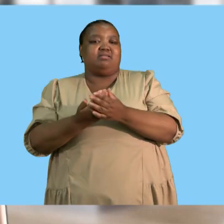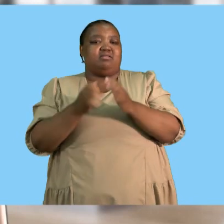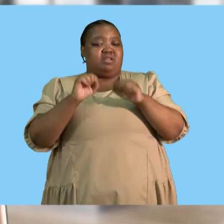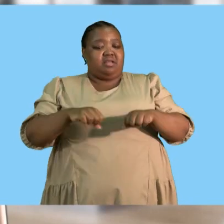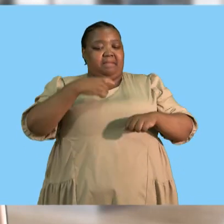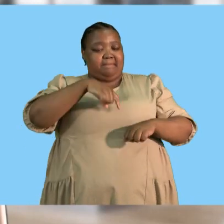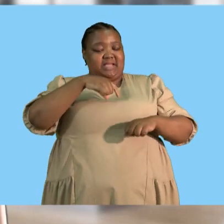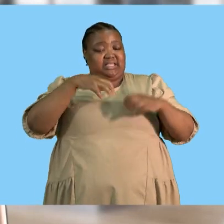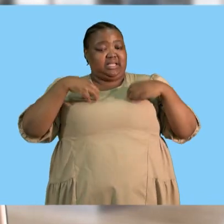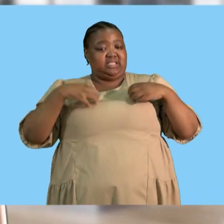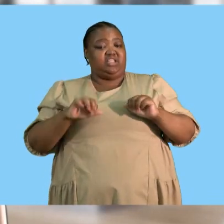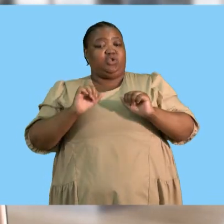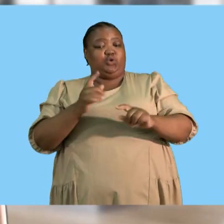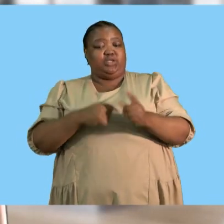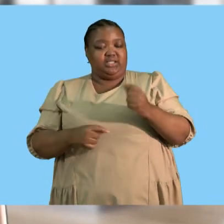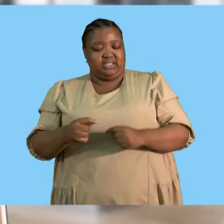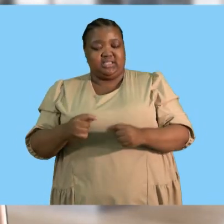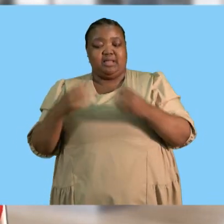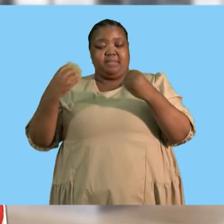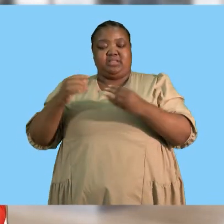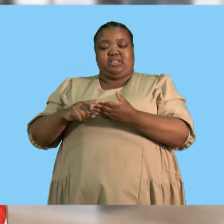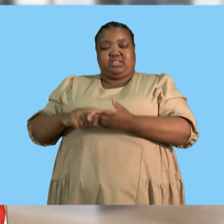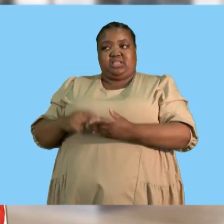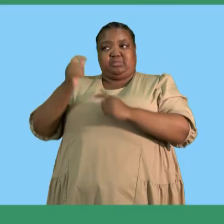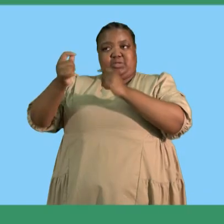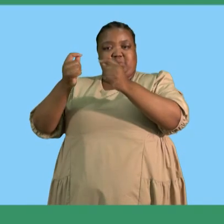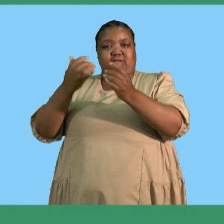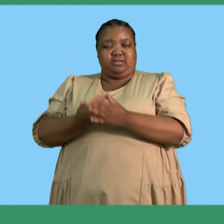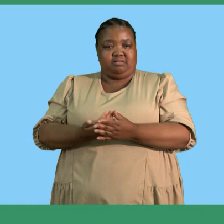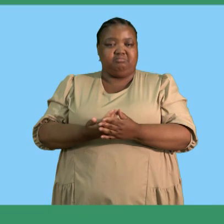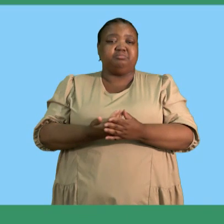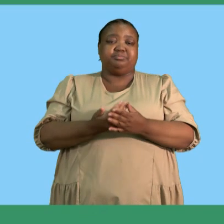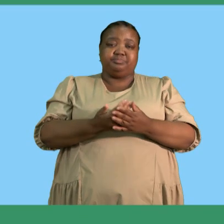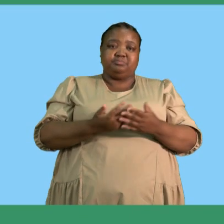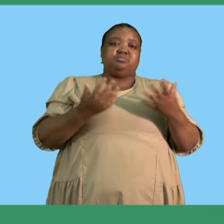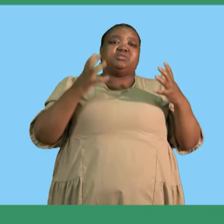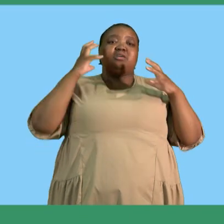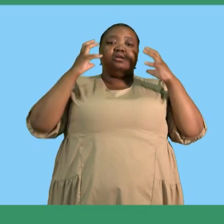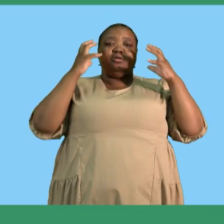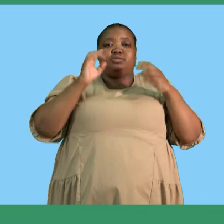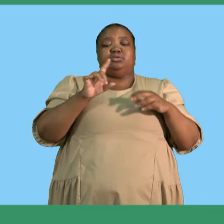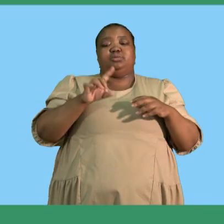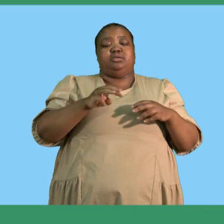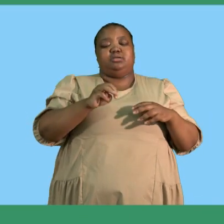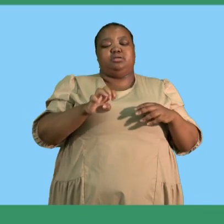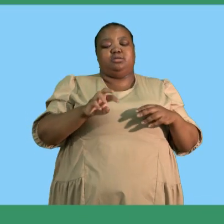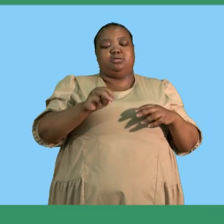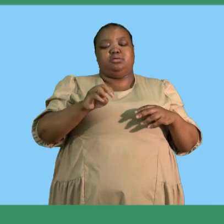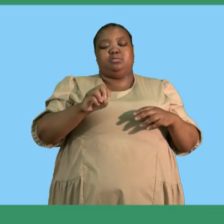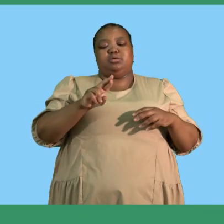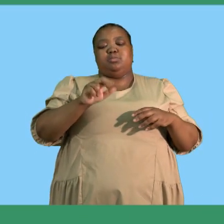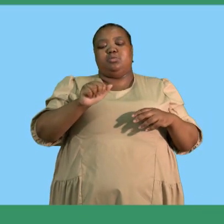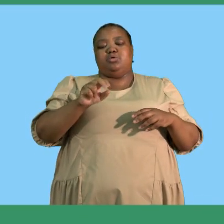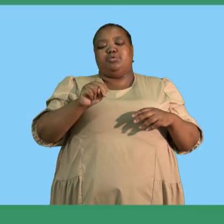your personal assets in order to pay the debts of the business. You must also not confuse a memorandum